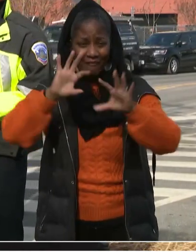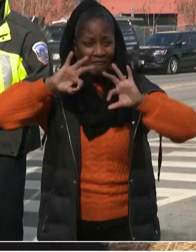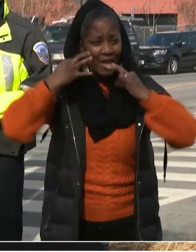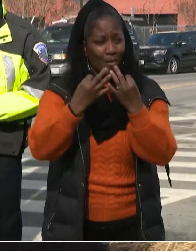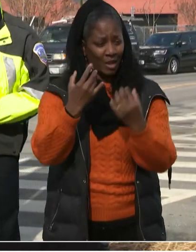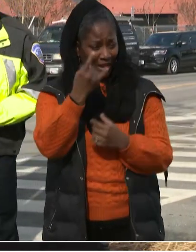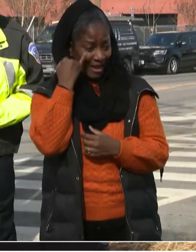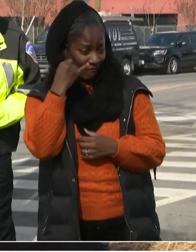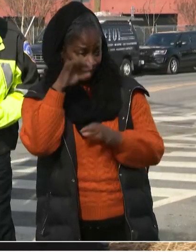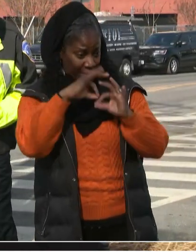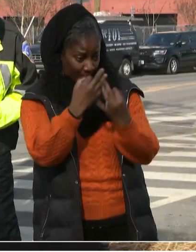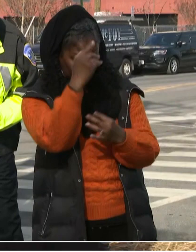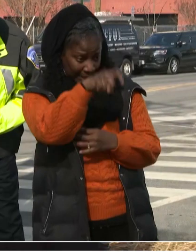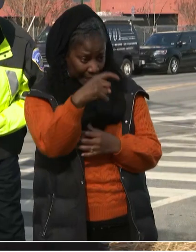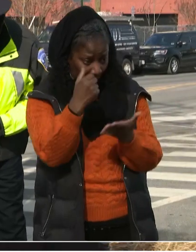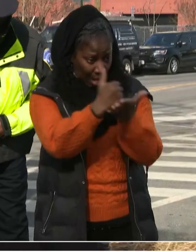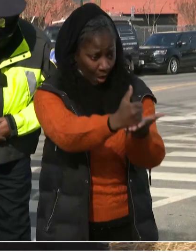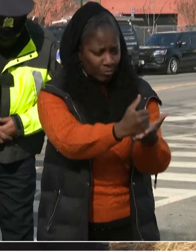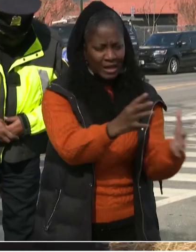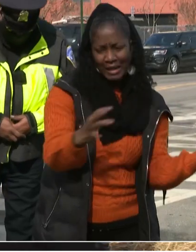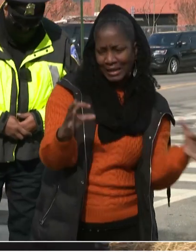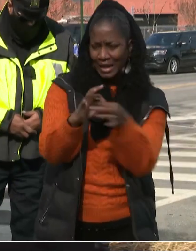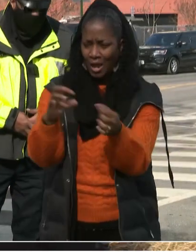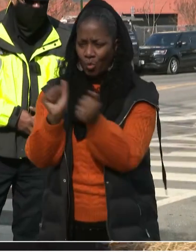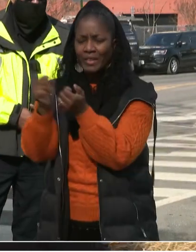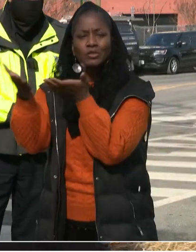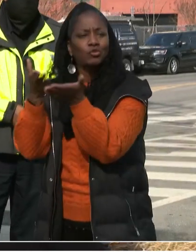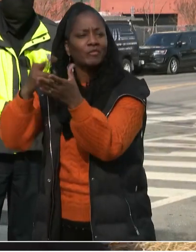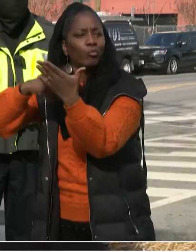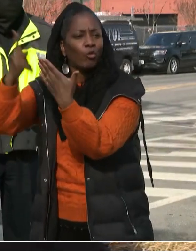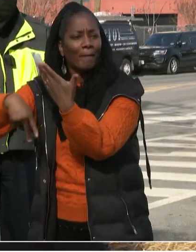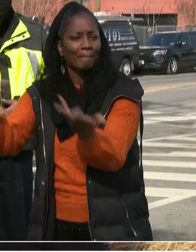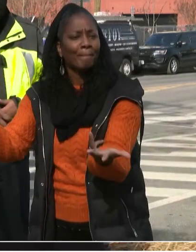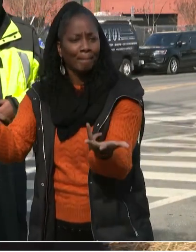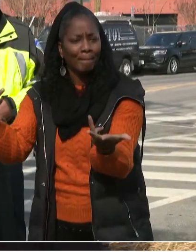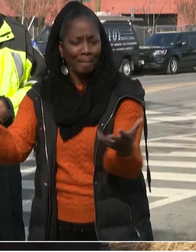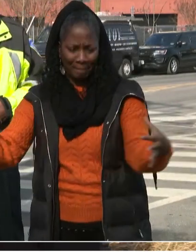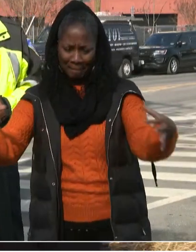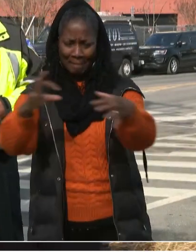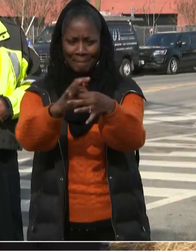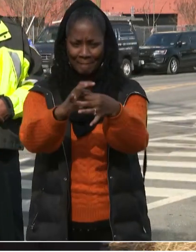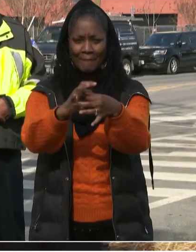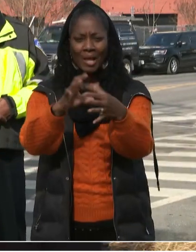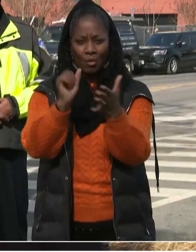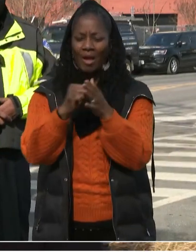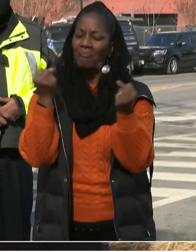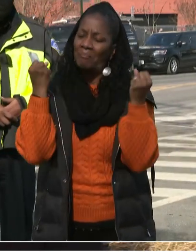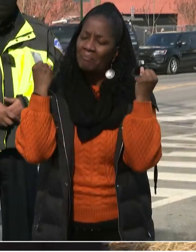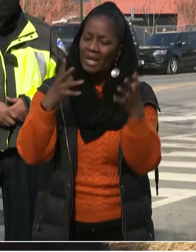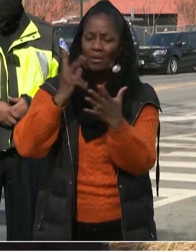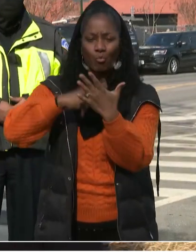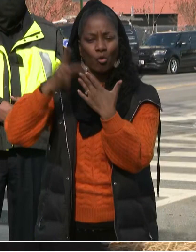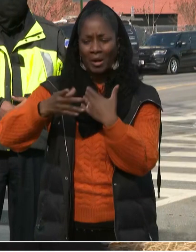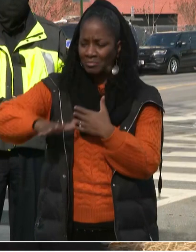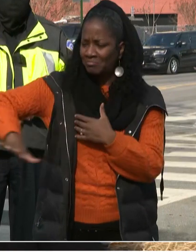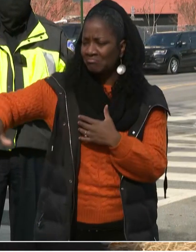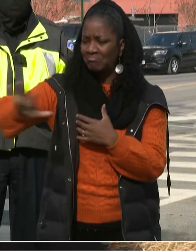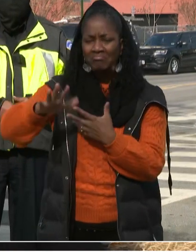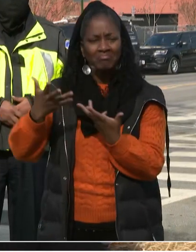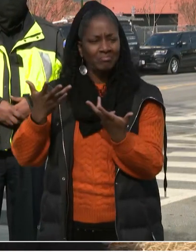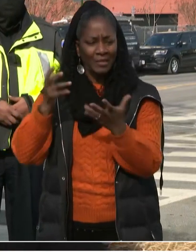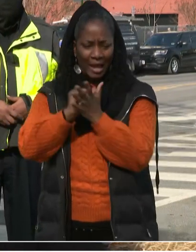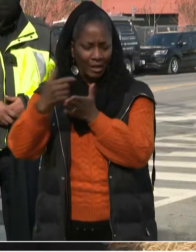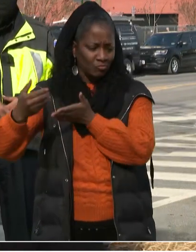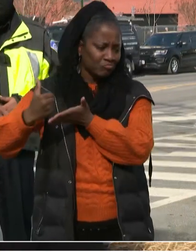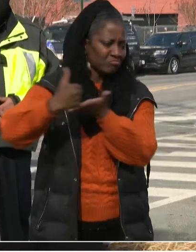know need help to programs and services that are out there to help them, because we have a lot of those programs and services